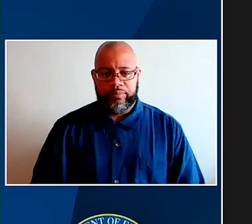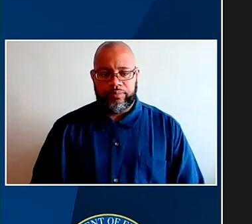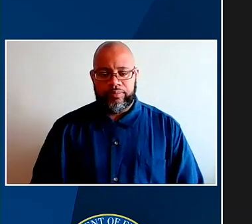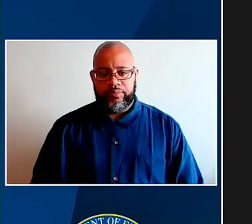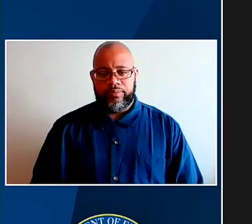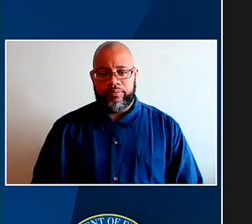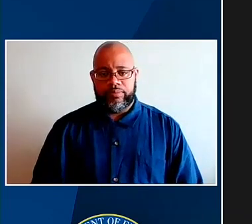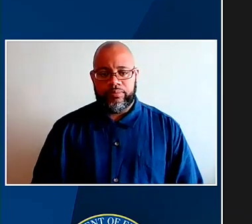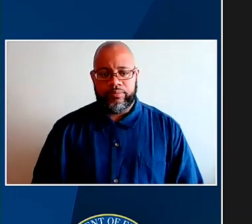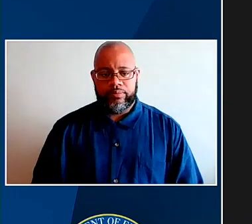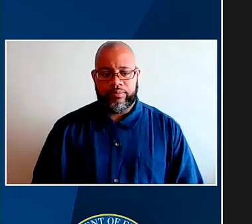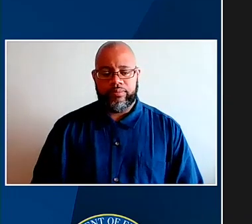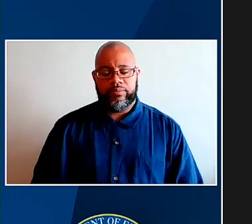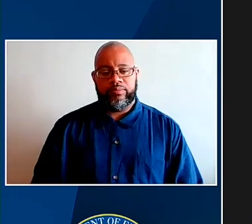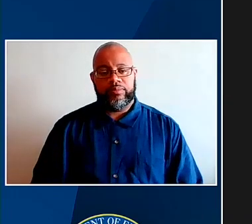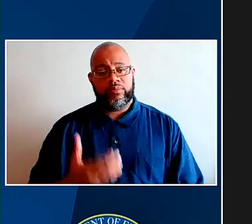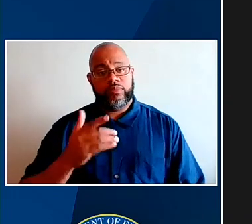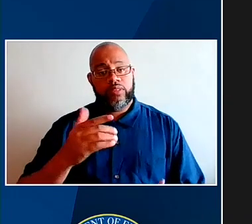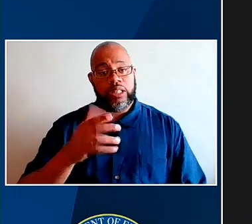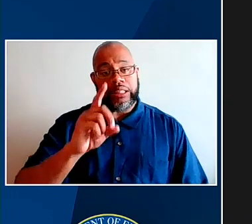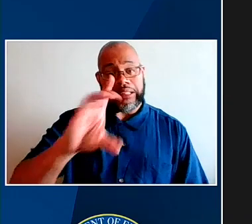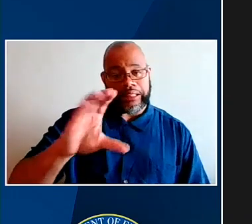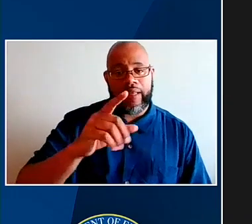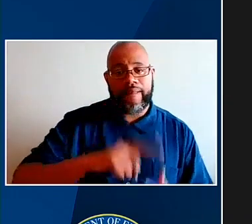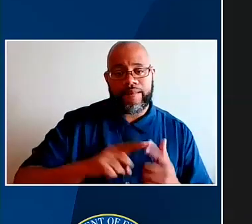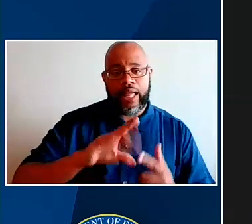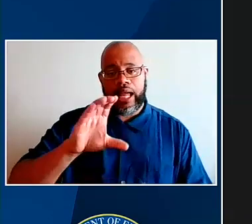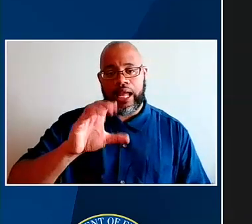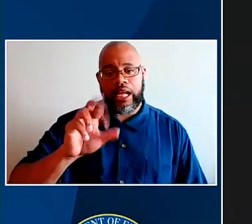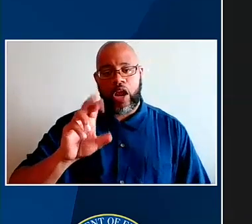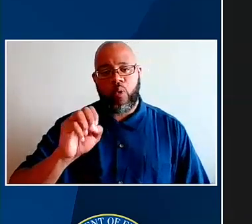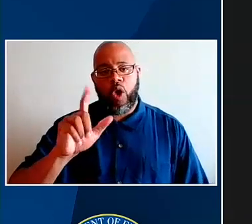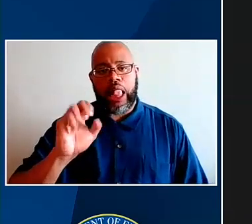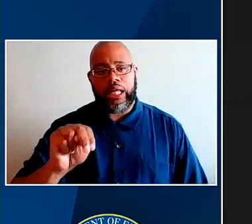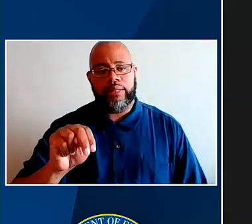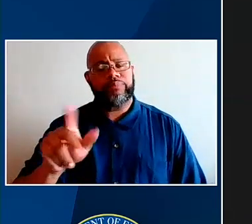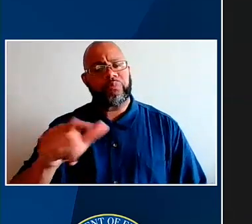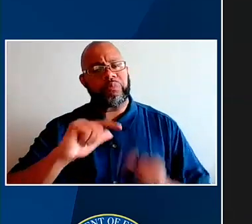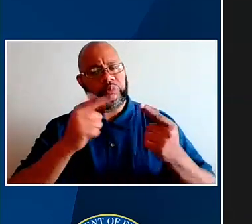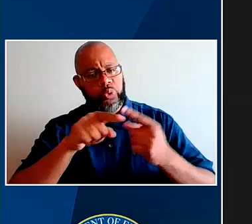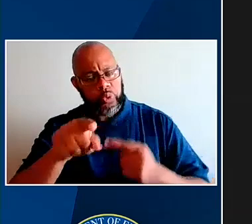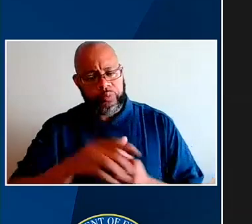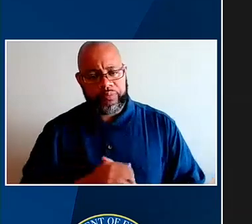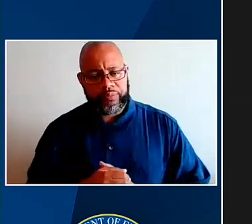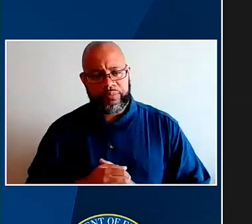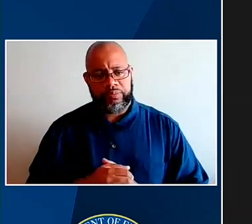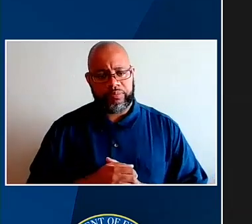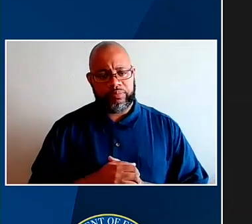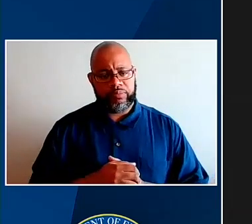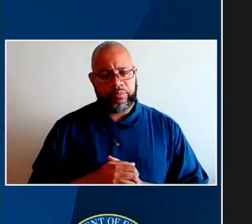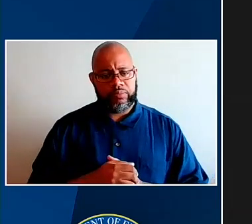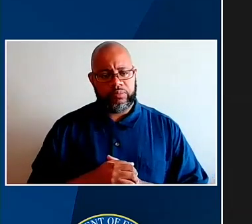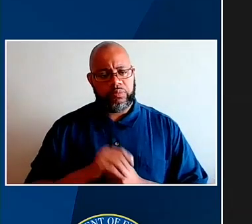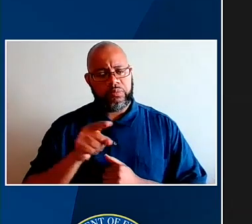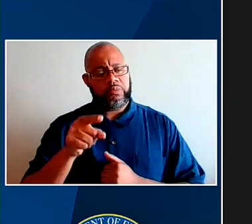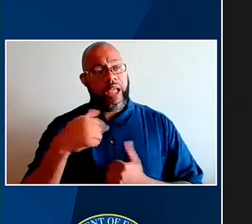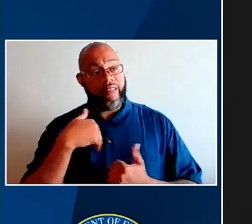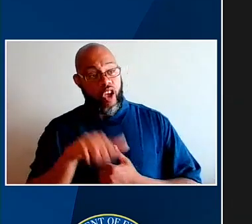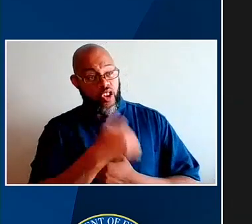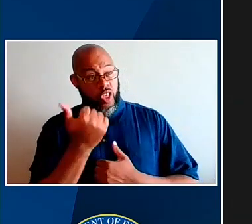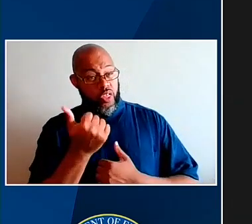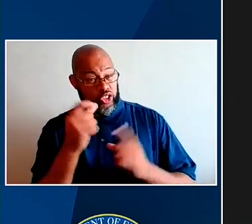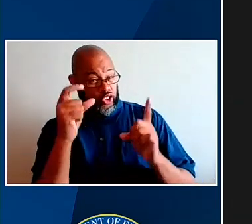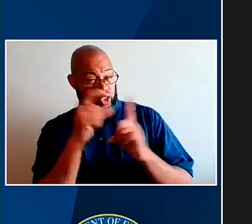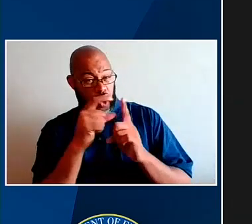Thank you. All right, thank you both. We'll go DC and then Carolyn, we'll turn to you. Sure. Barmak, is there another